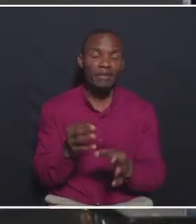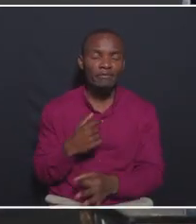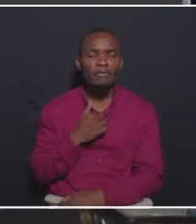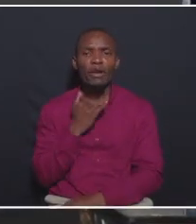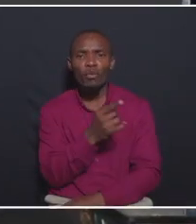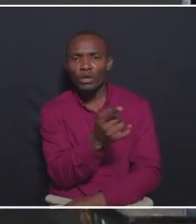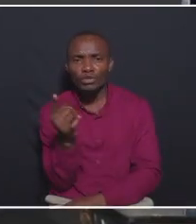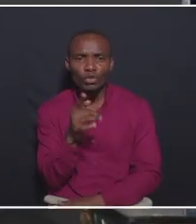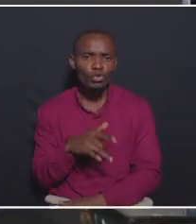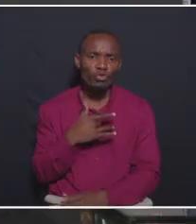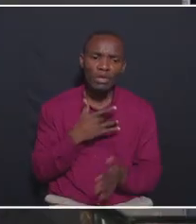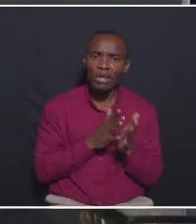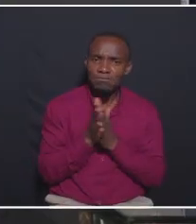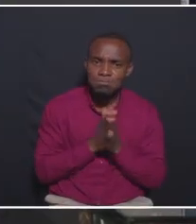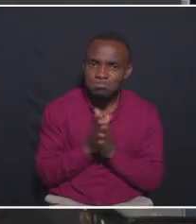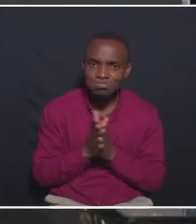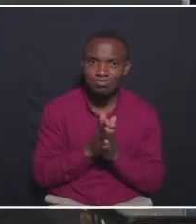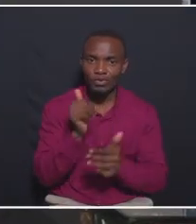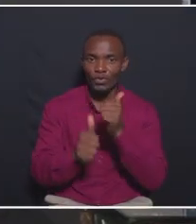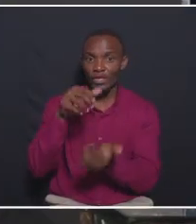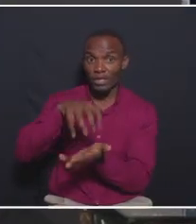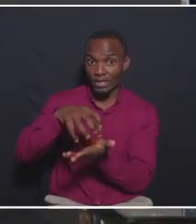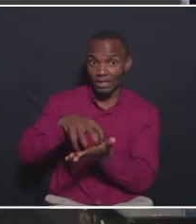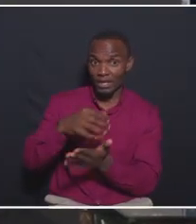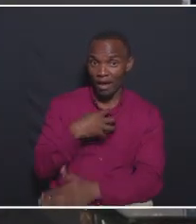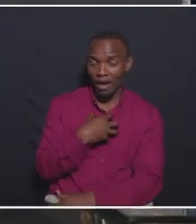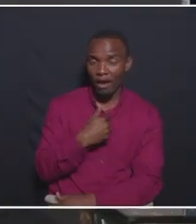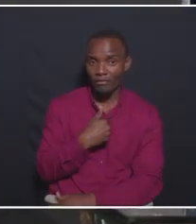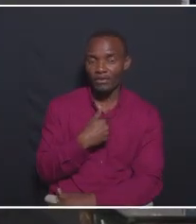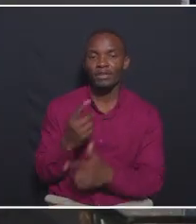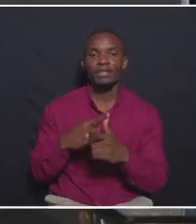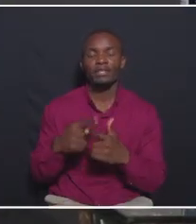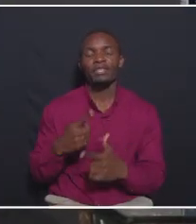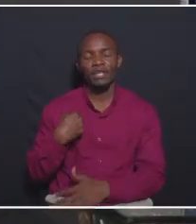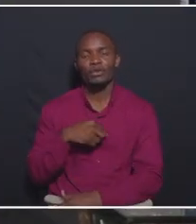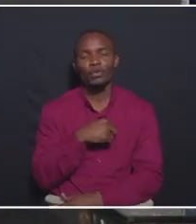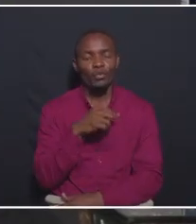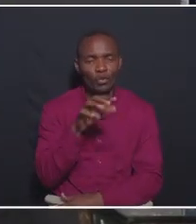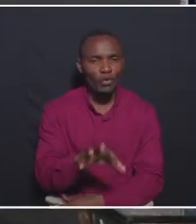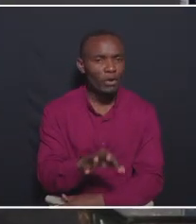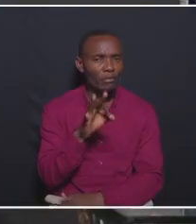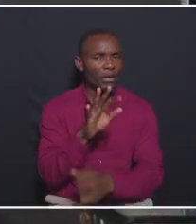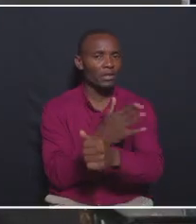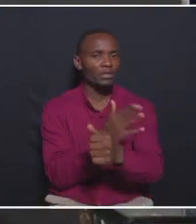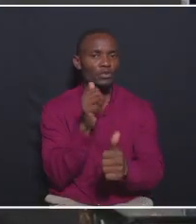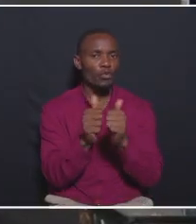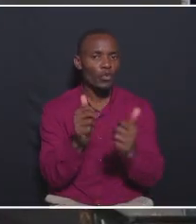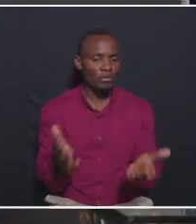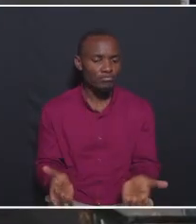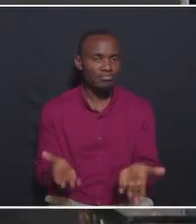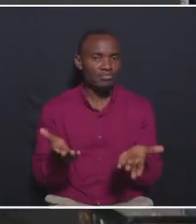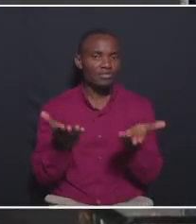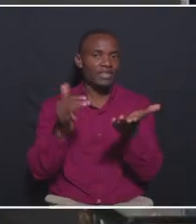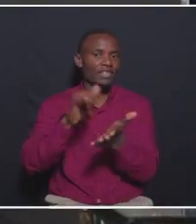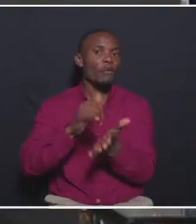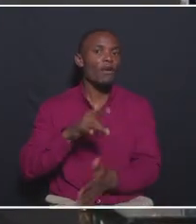that the scene has at that moment, we will find a score that elevates that,